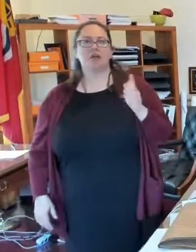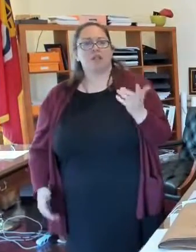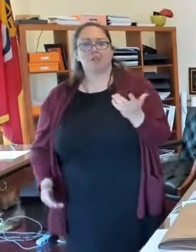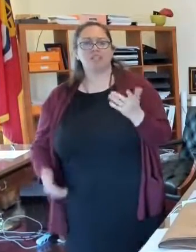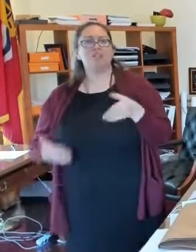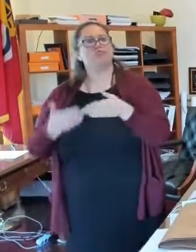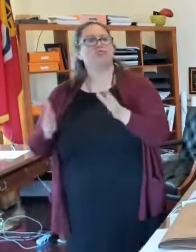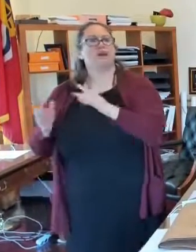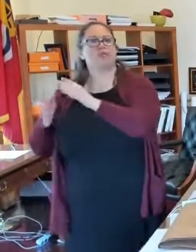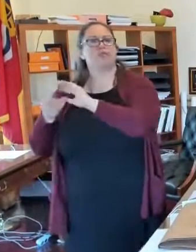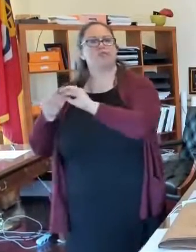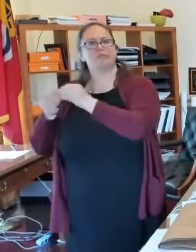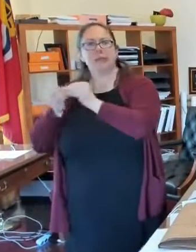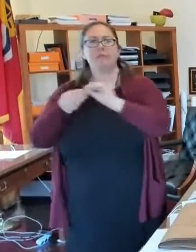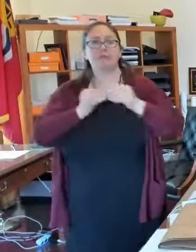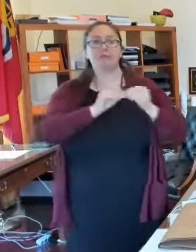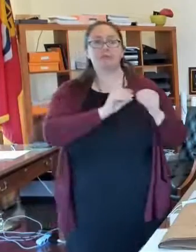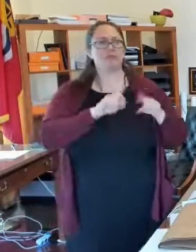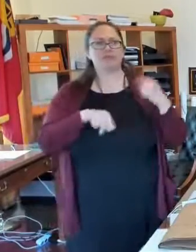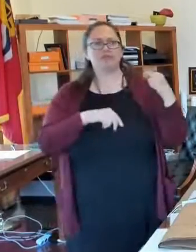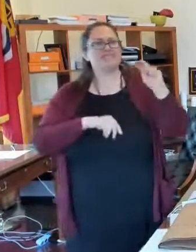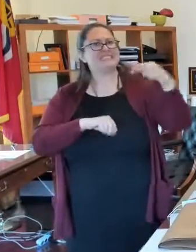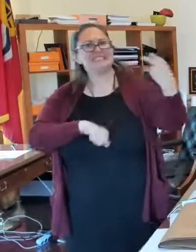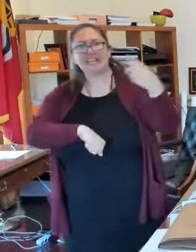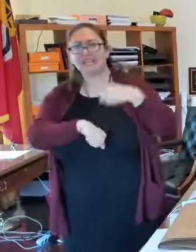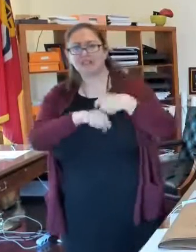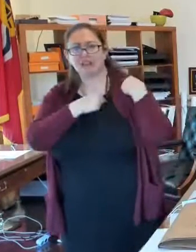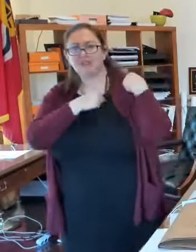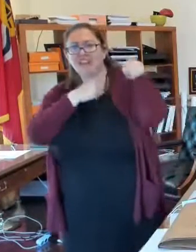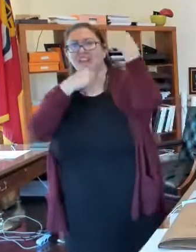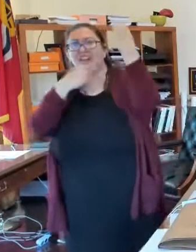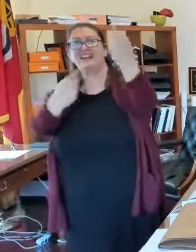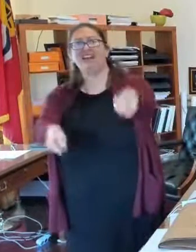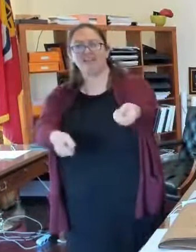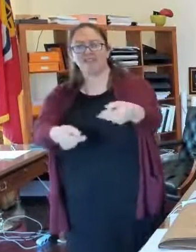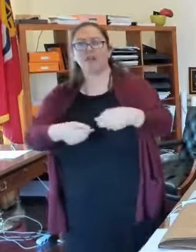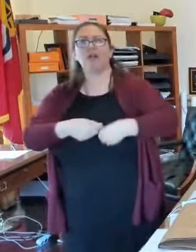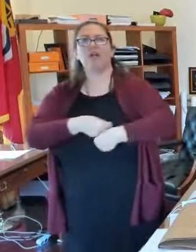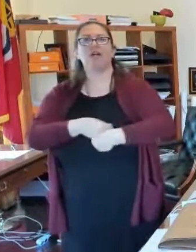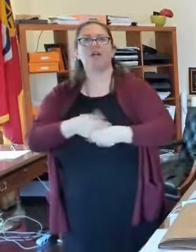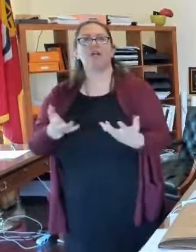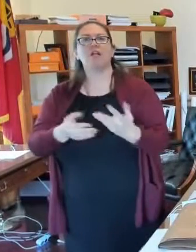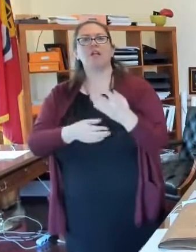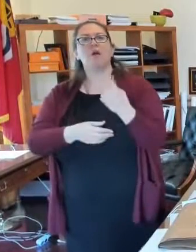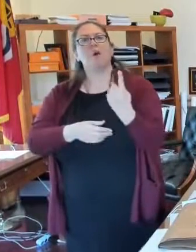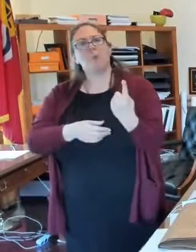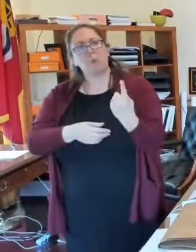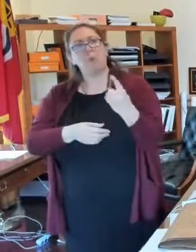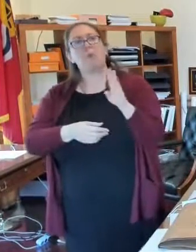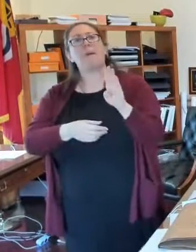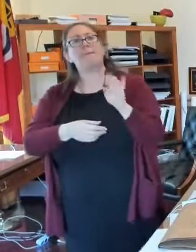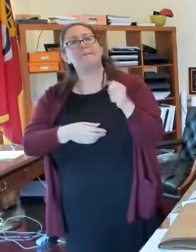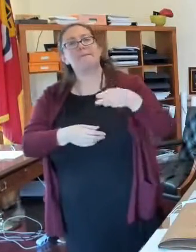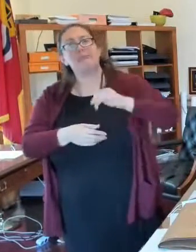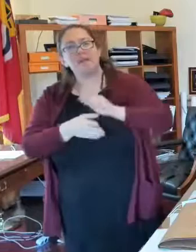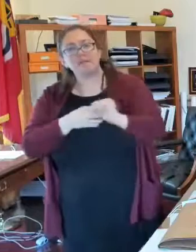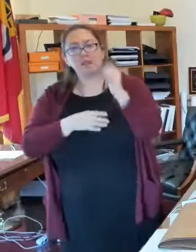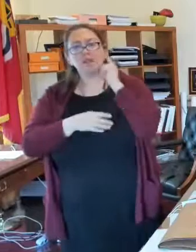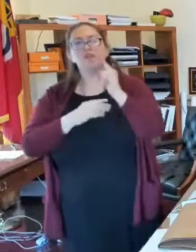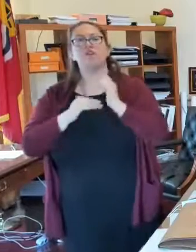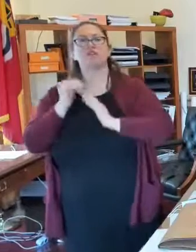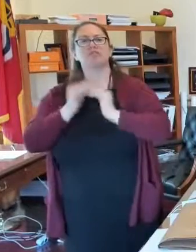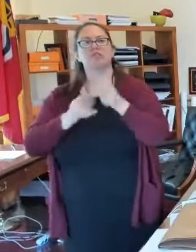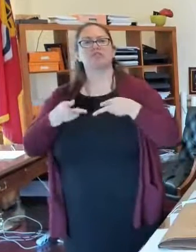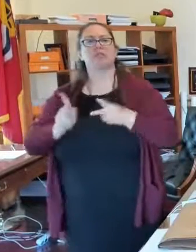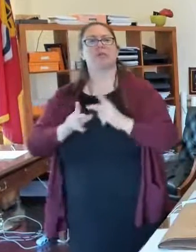is only the second time in the history of the city that we've issued $1 billion worth of construction permits in 1